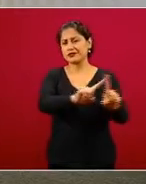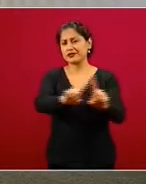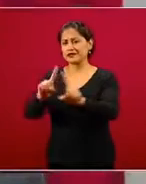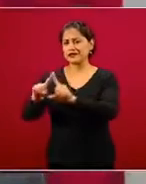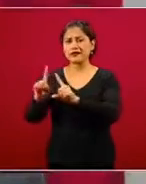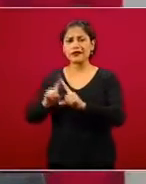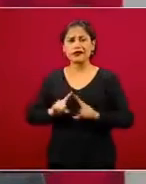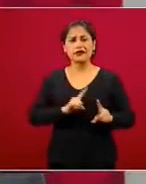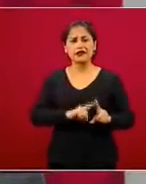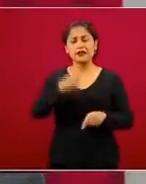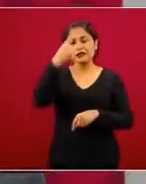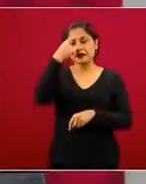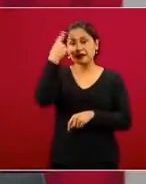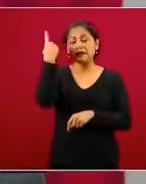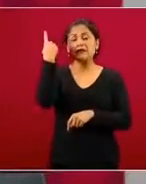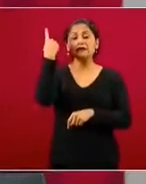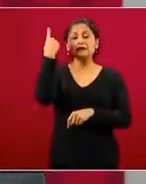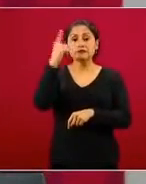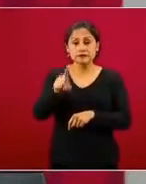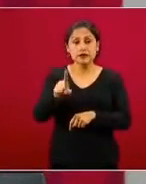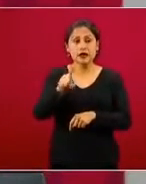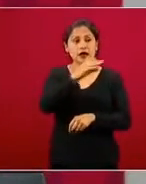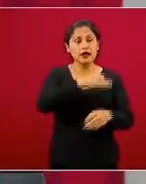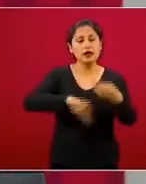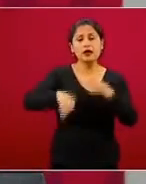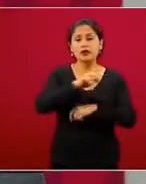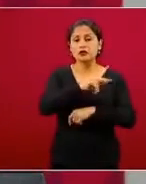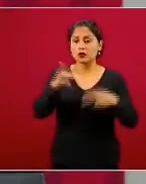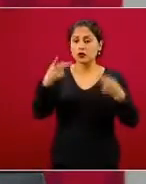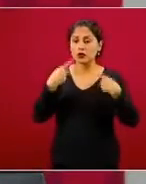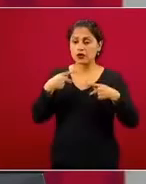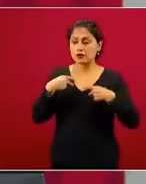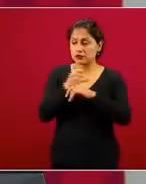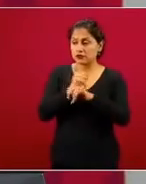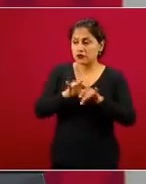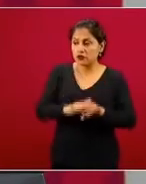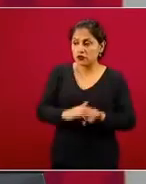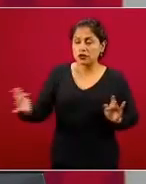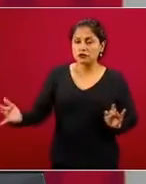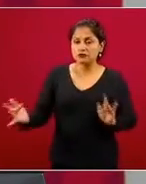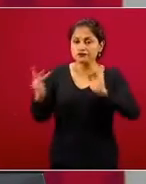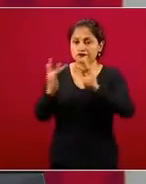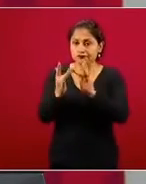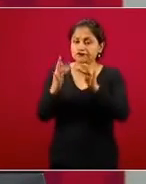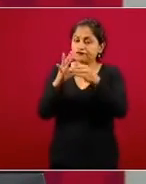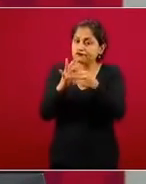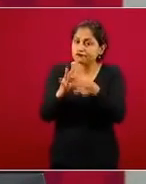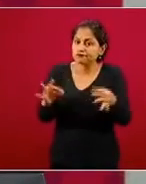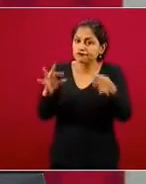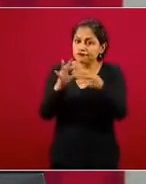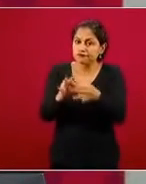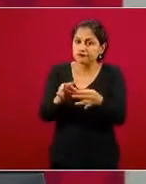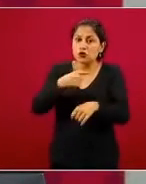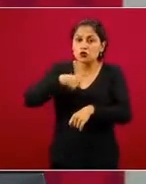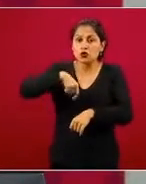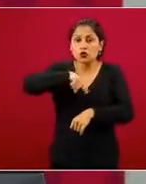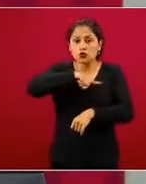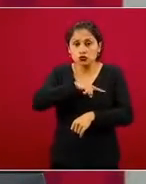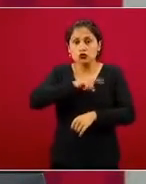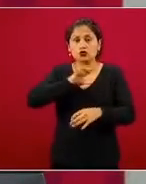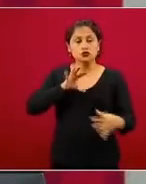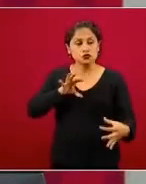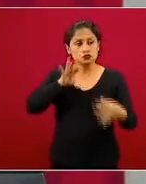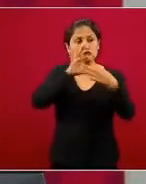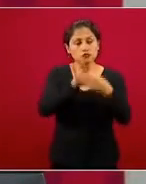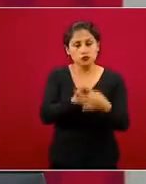Cortés, we are dealing with a full repertoire of different tools that allow us to be in contact and in